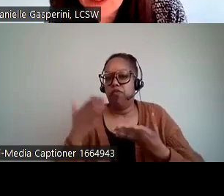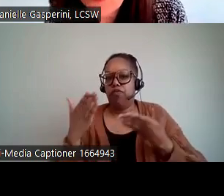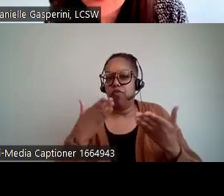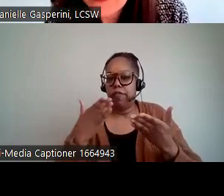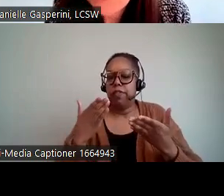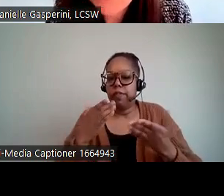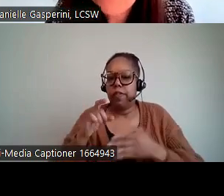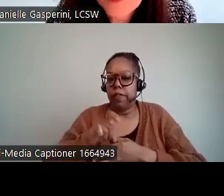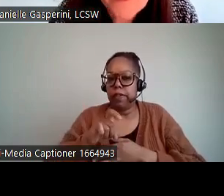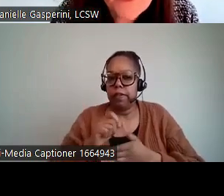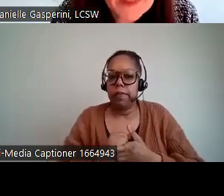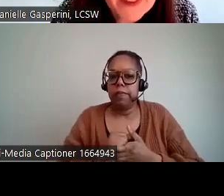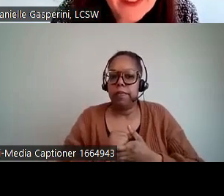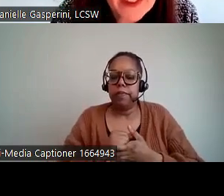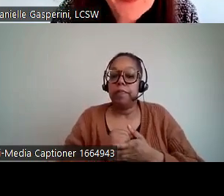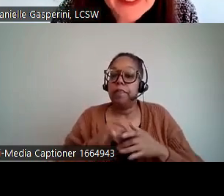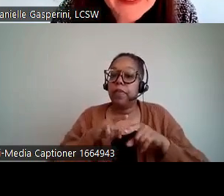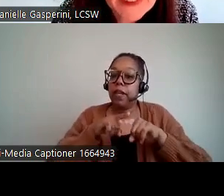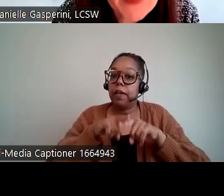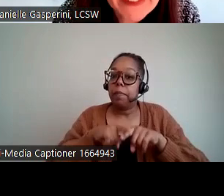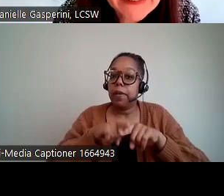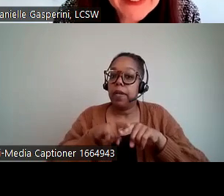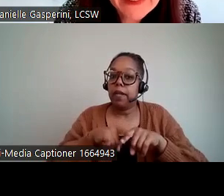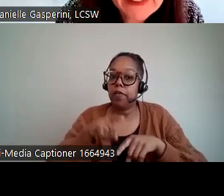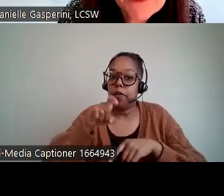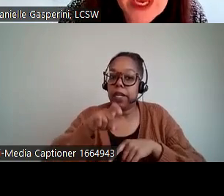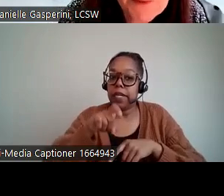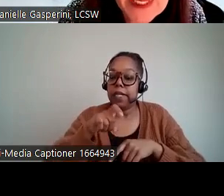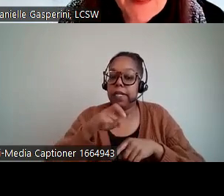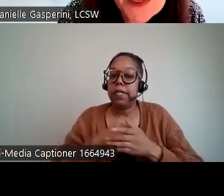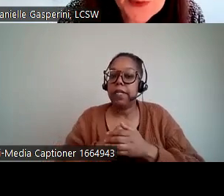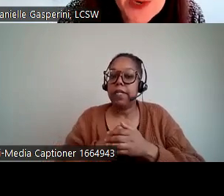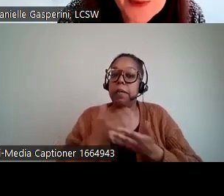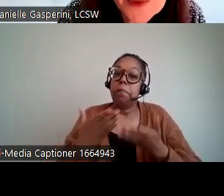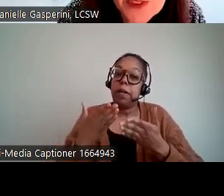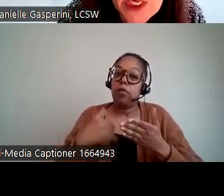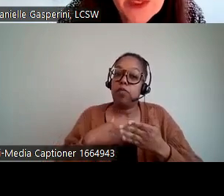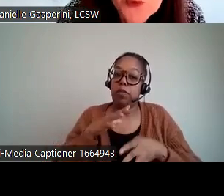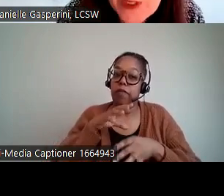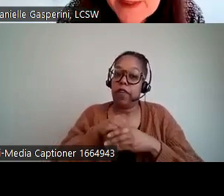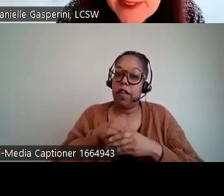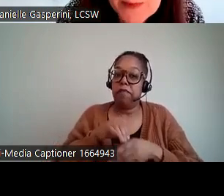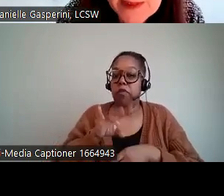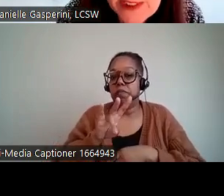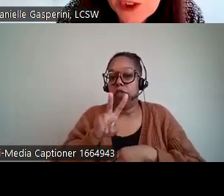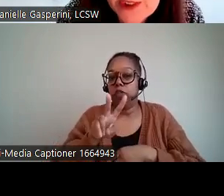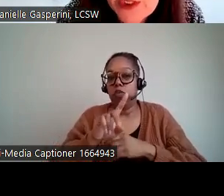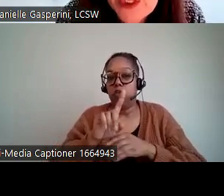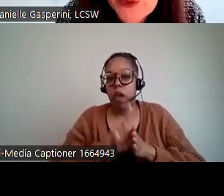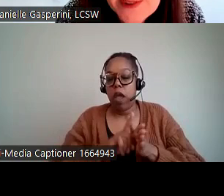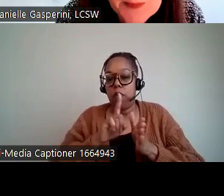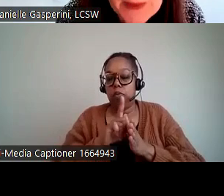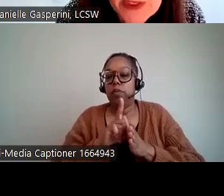Depending on what the needs are of the family, like I said, we might stay involved for 72 hours, a kind of quick